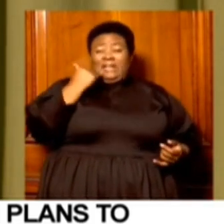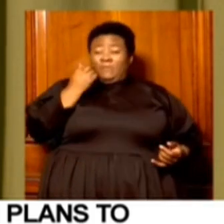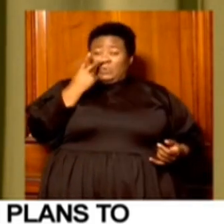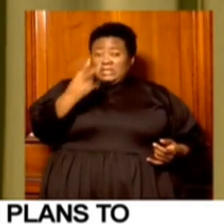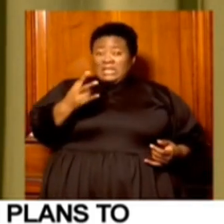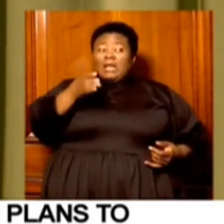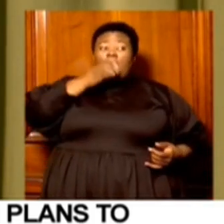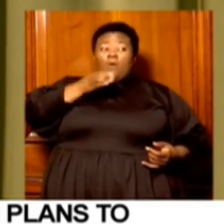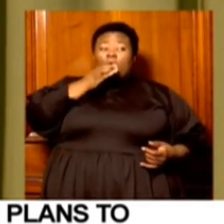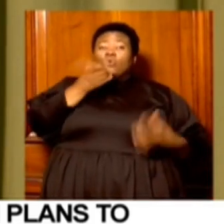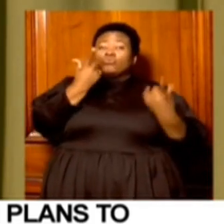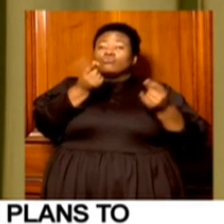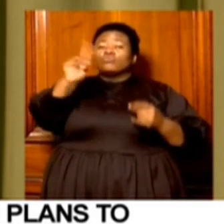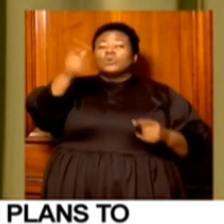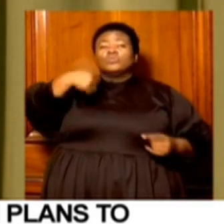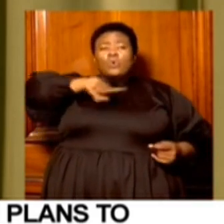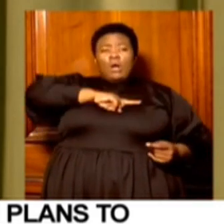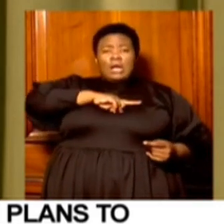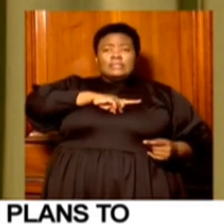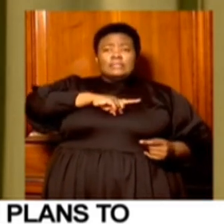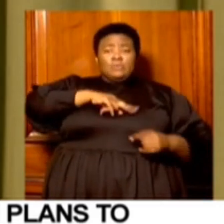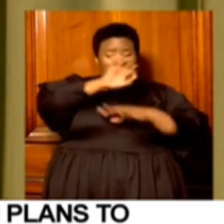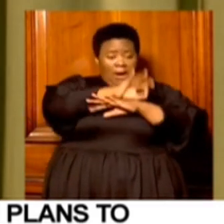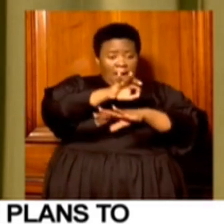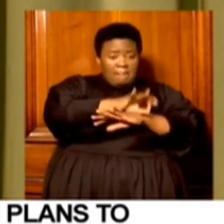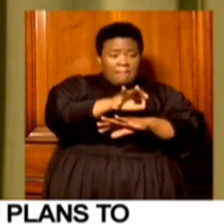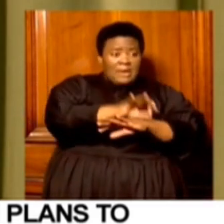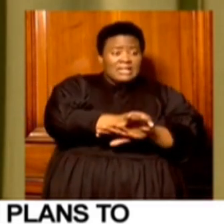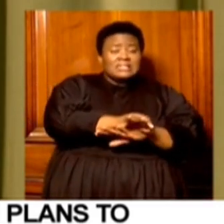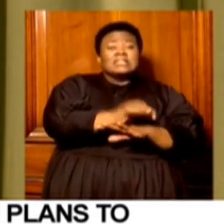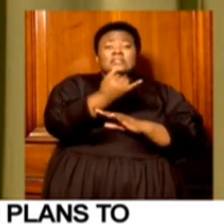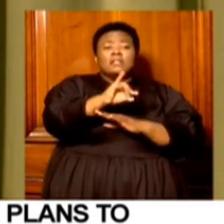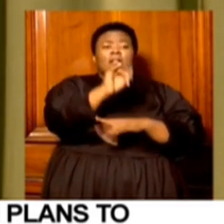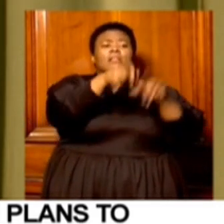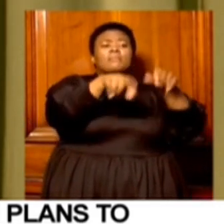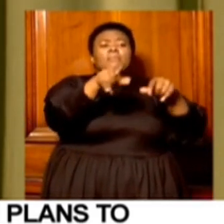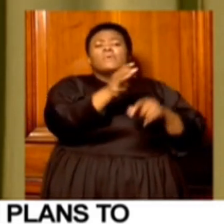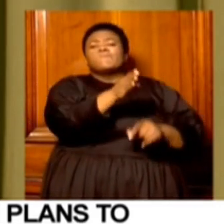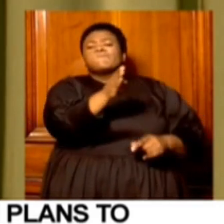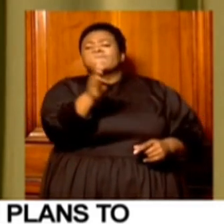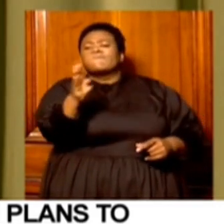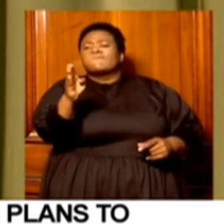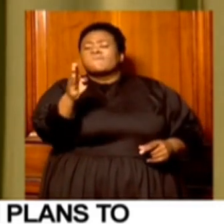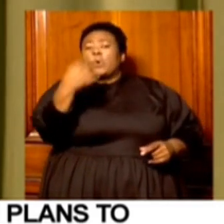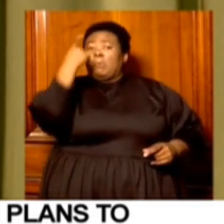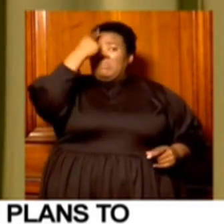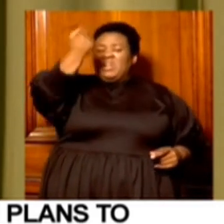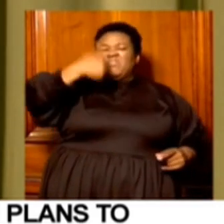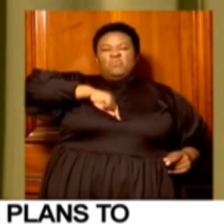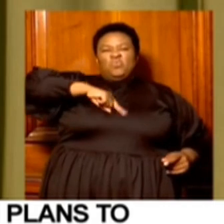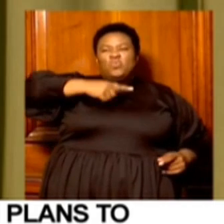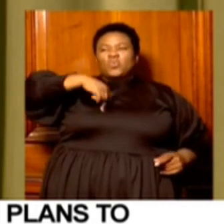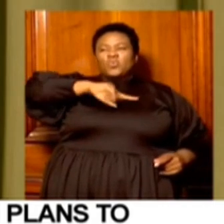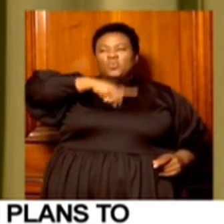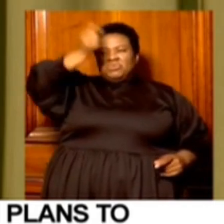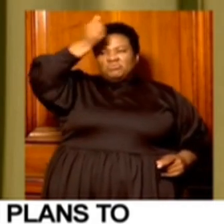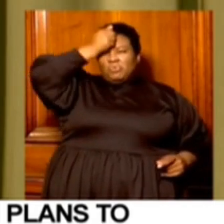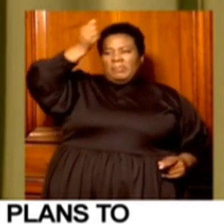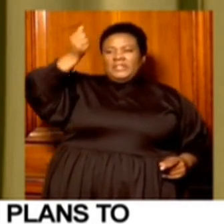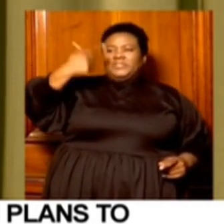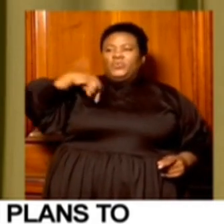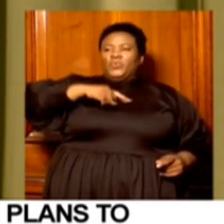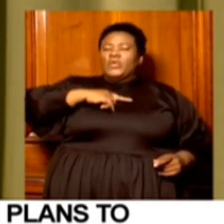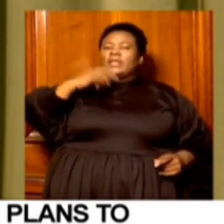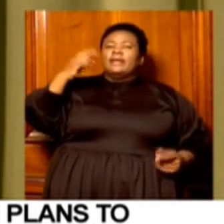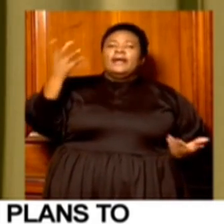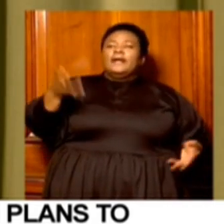us, in terms of our plans, there are still people out there who believe that we are very stupid. We are a government that must